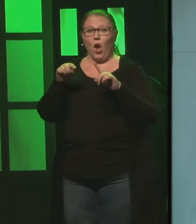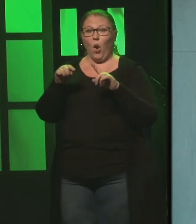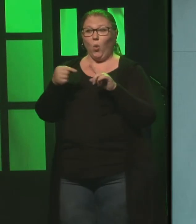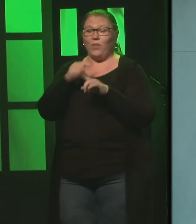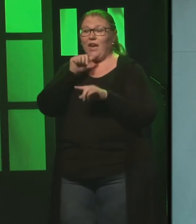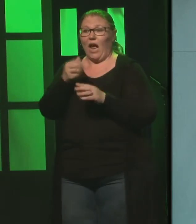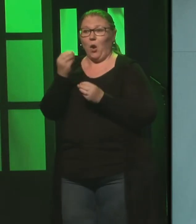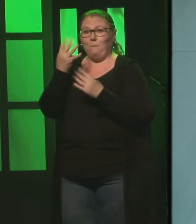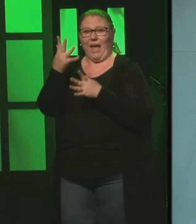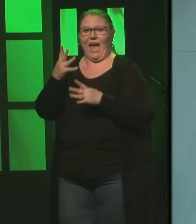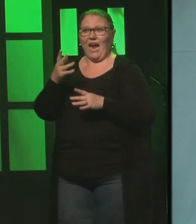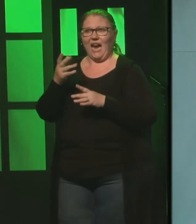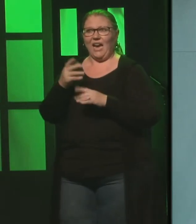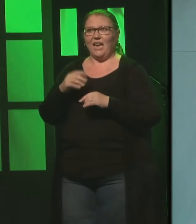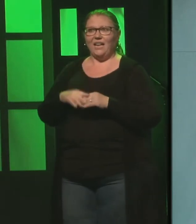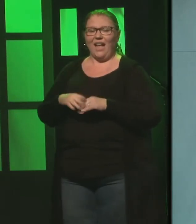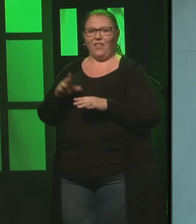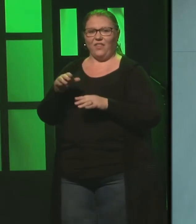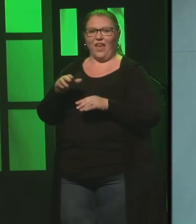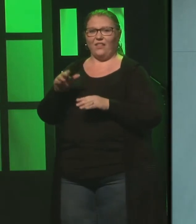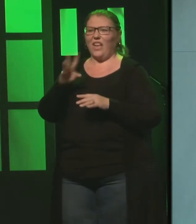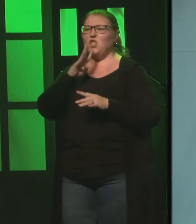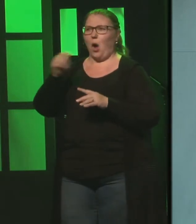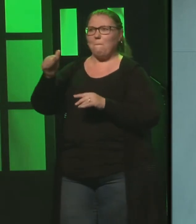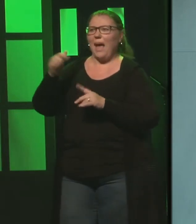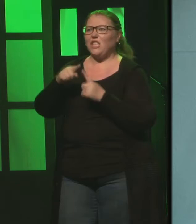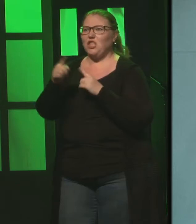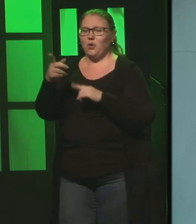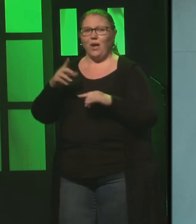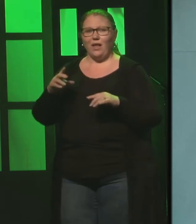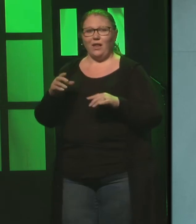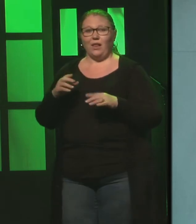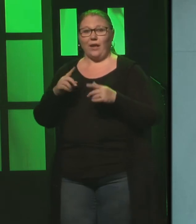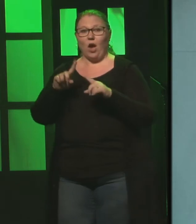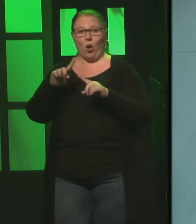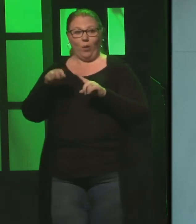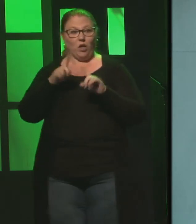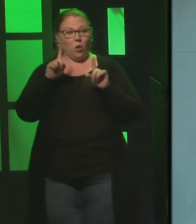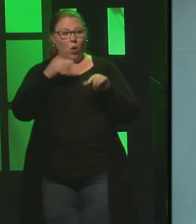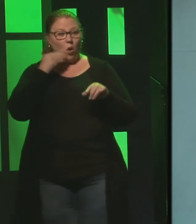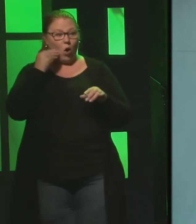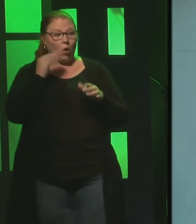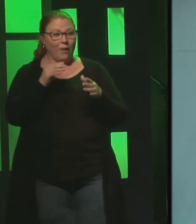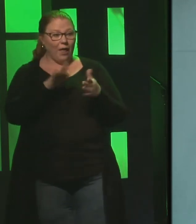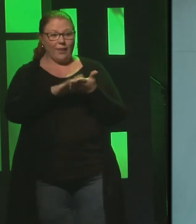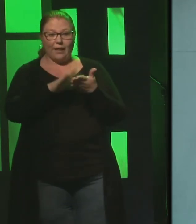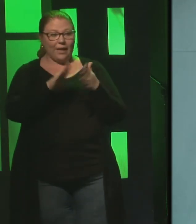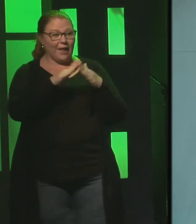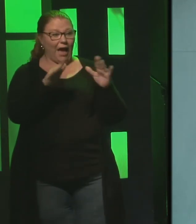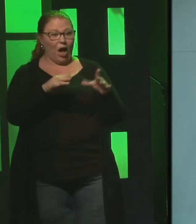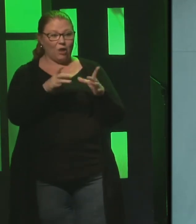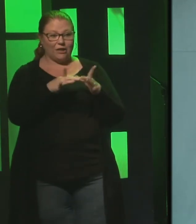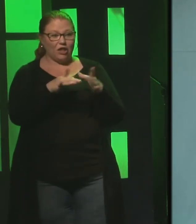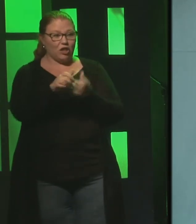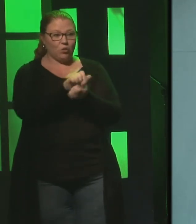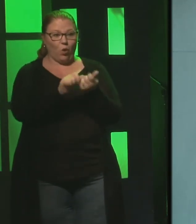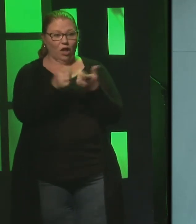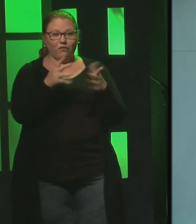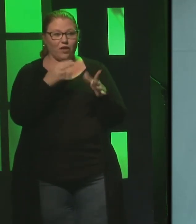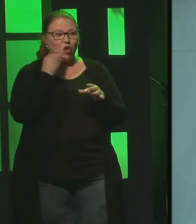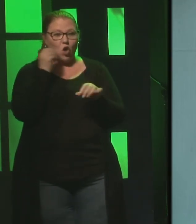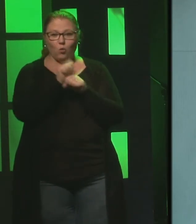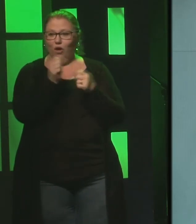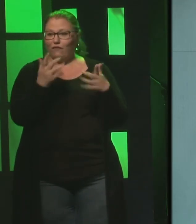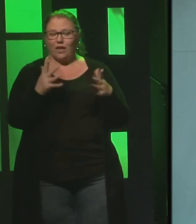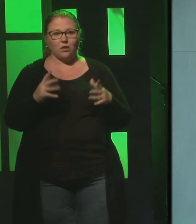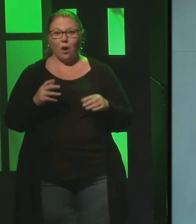disobey you and talk back to you as when they have like come home, you come home and they've like done all the dishes, cleaned the house, right? They've done all their homework. You're like,